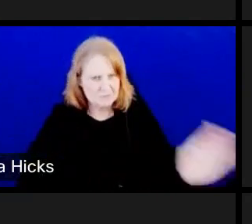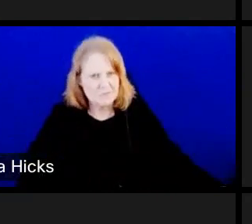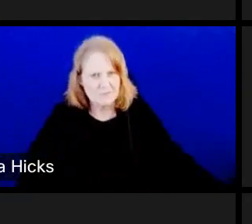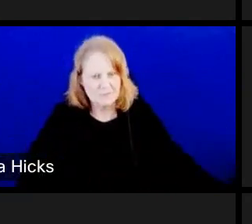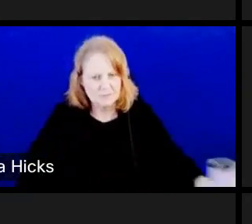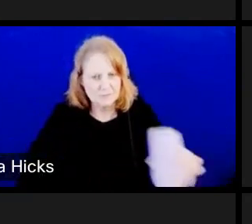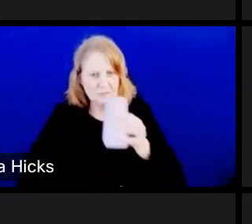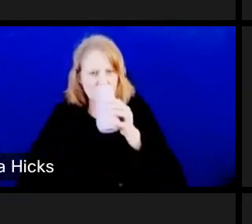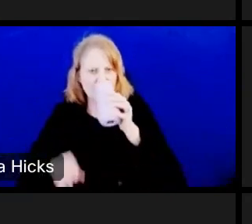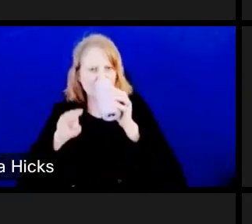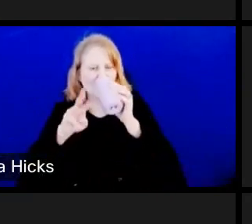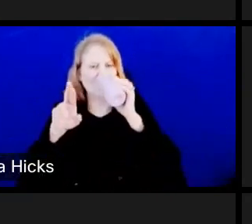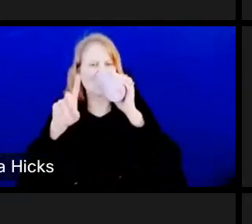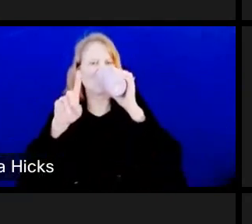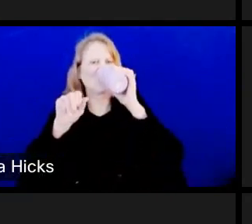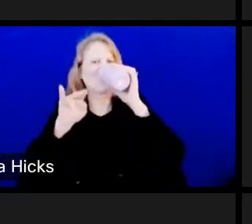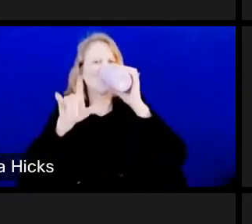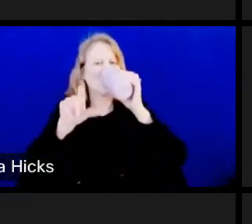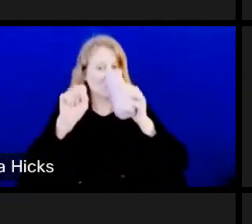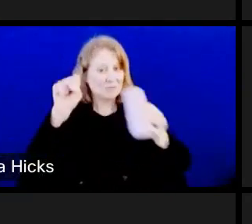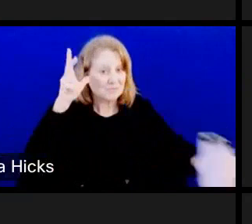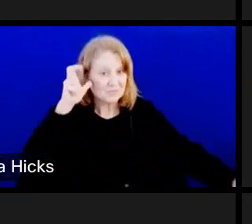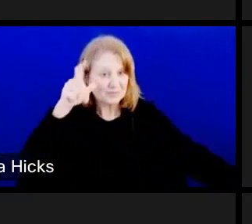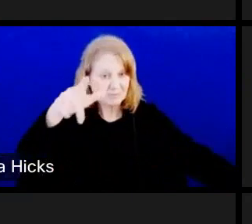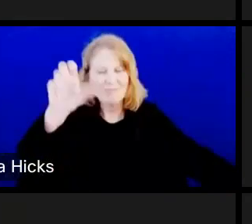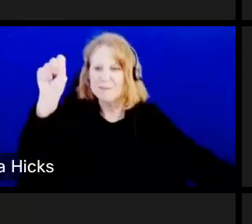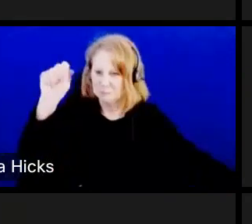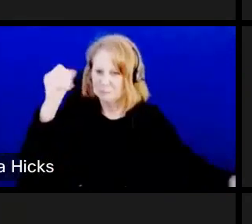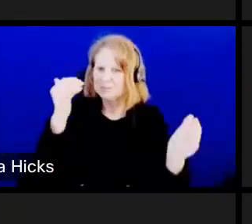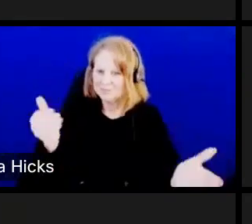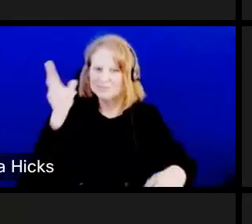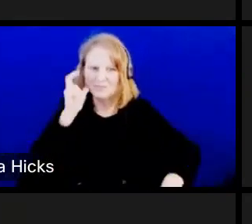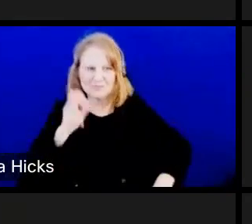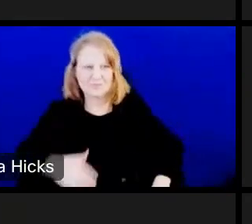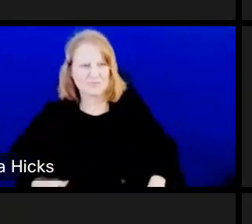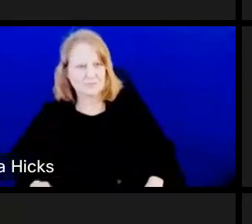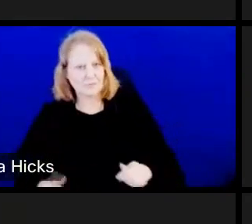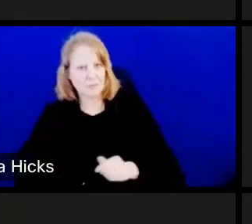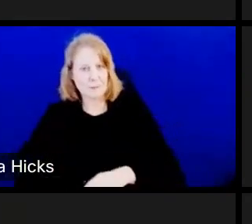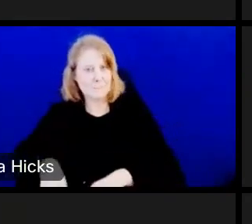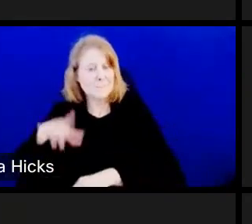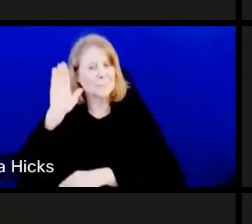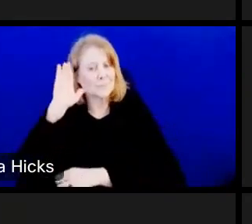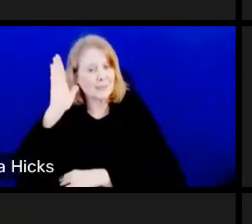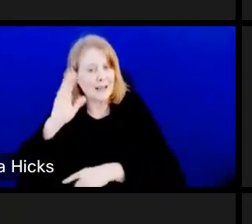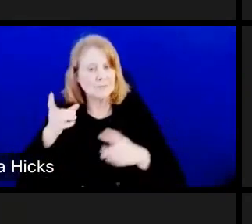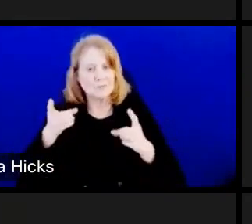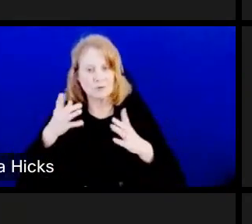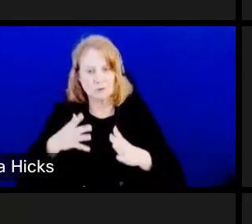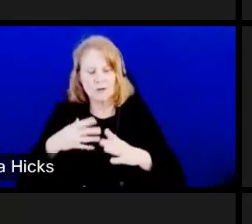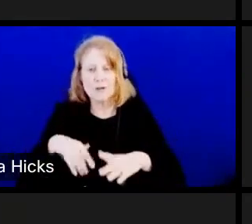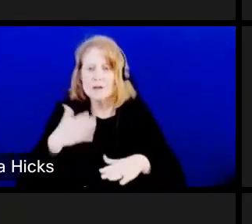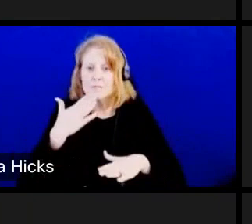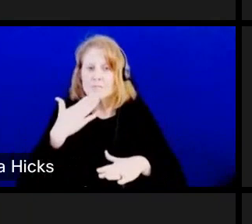Commissioner Daniels? Hey, yes, can you hear me, Gail? Yes. Great, thank you. And hello, Director, and thank you for this.